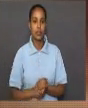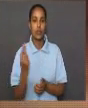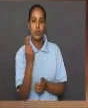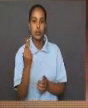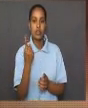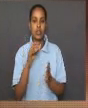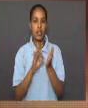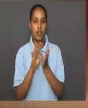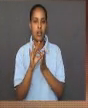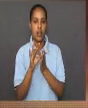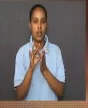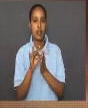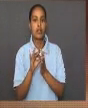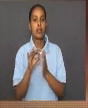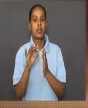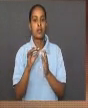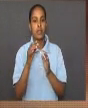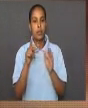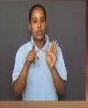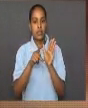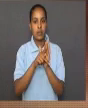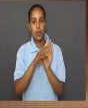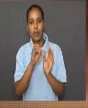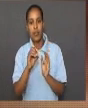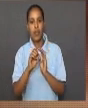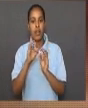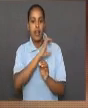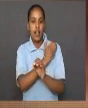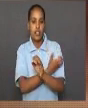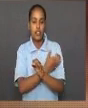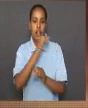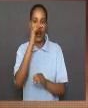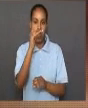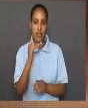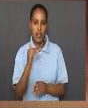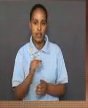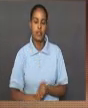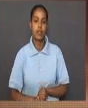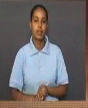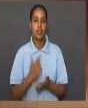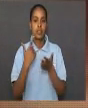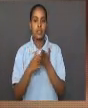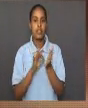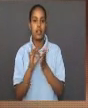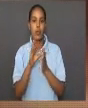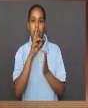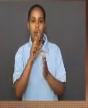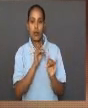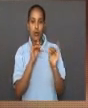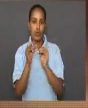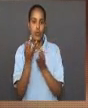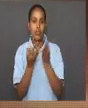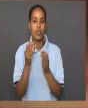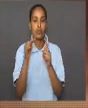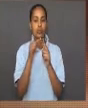uses numbers to designate the principal energy levels. These numbers are also